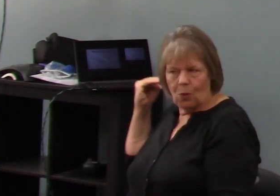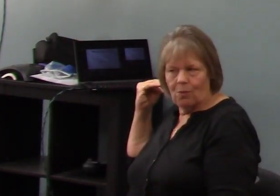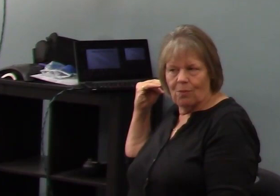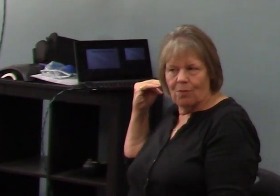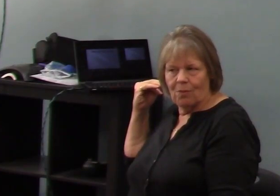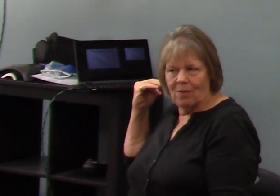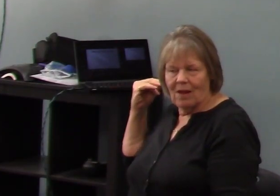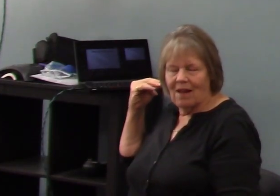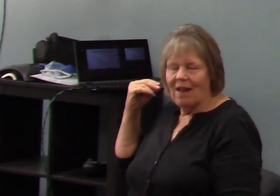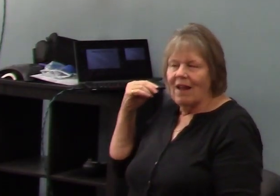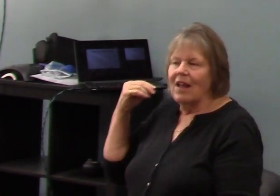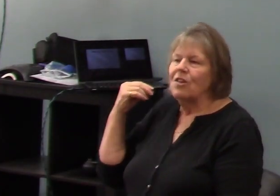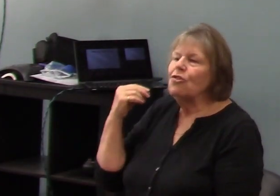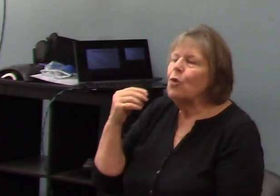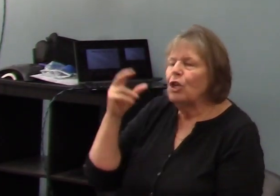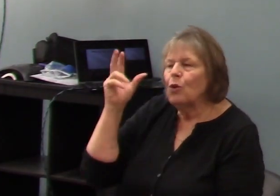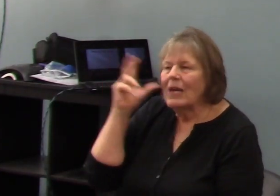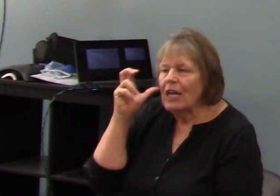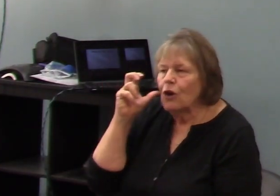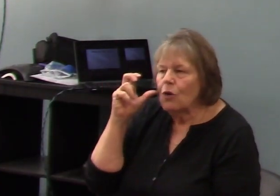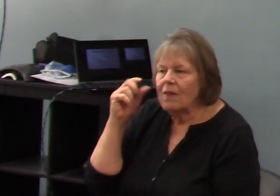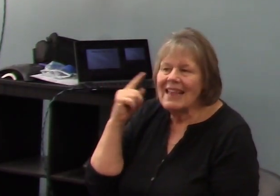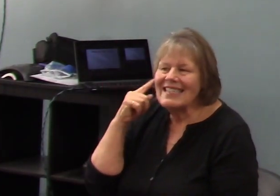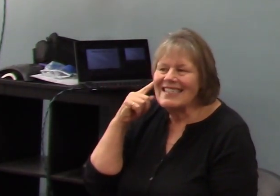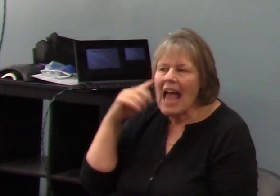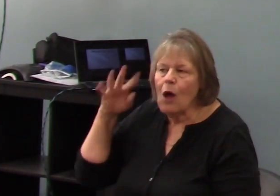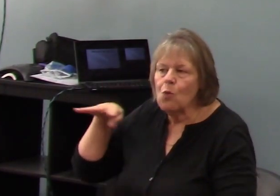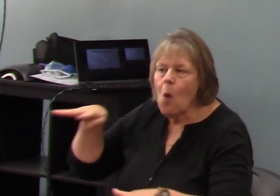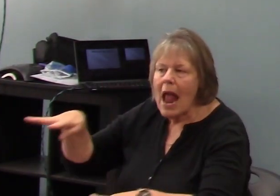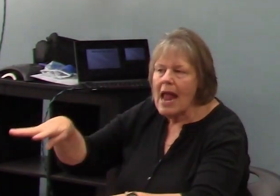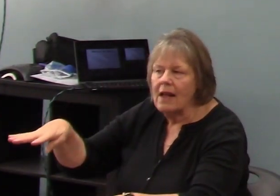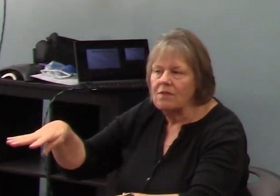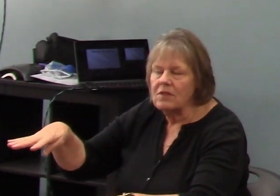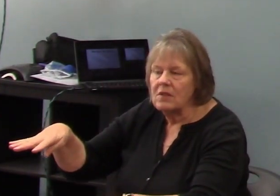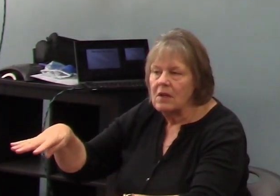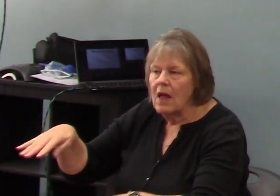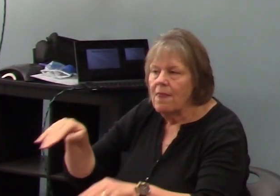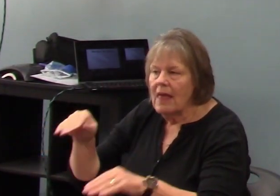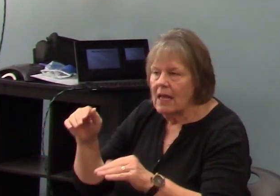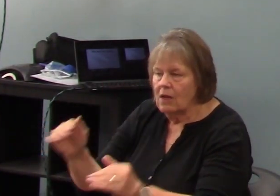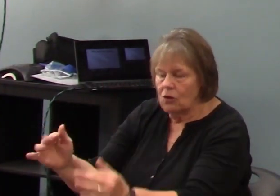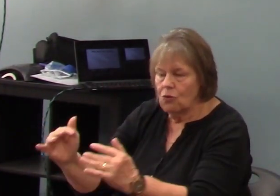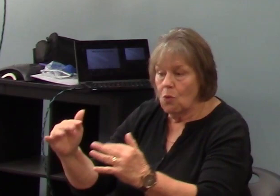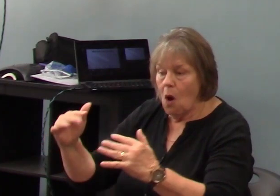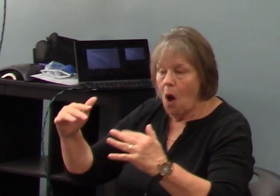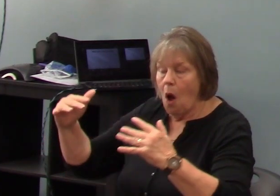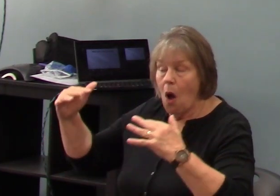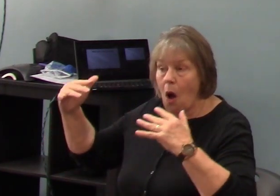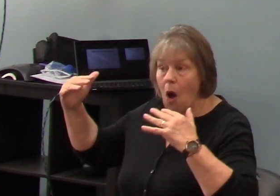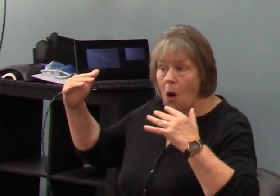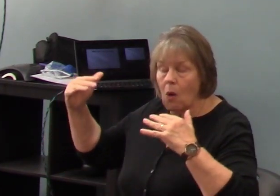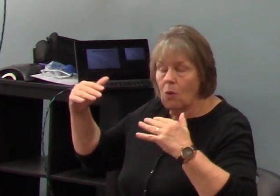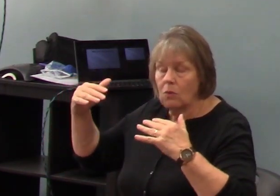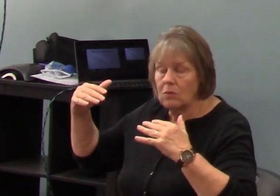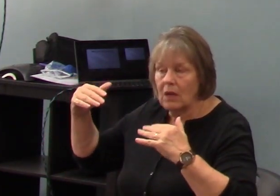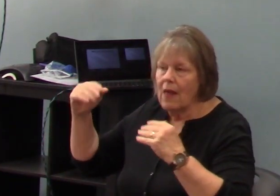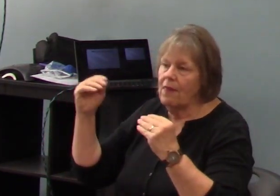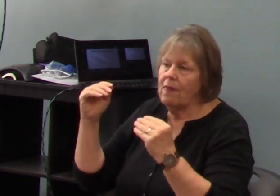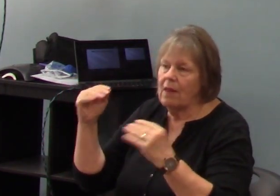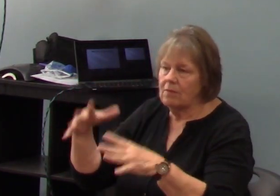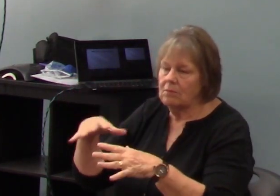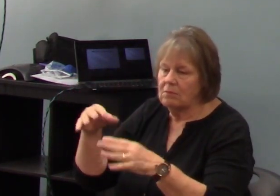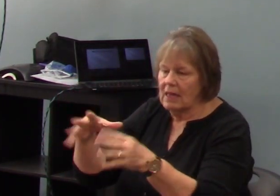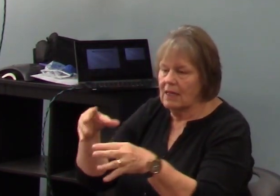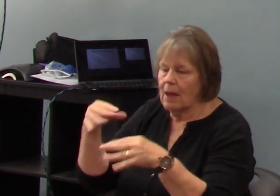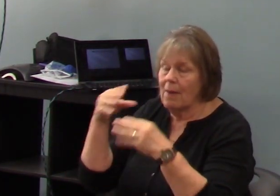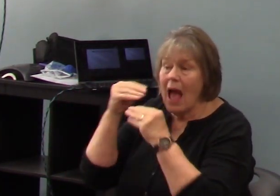you hear those radio waves, or the sound waves extend. When they extend, we hear a lower pitch. They